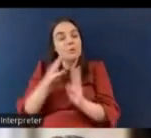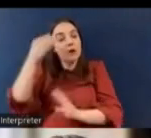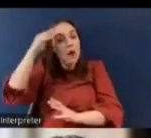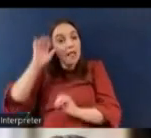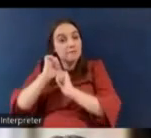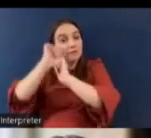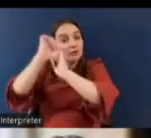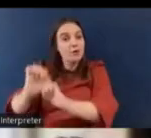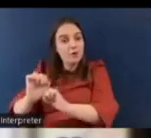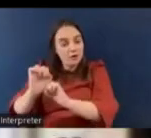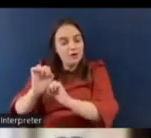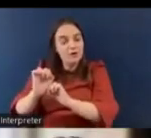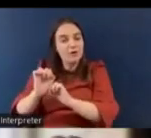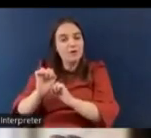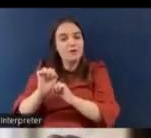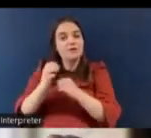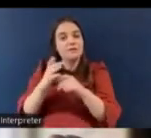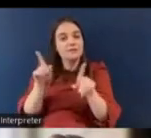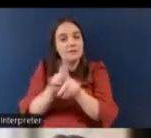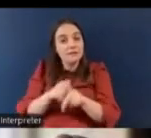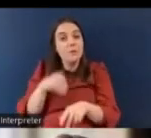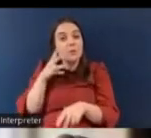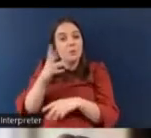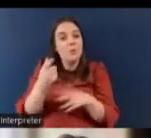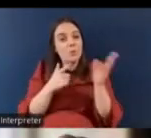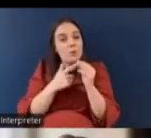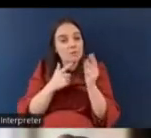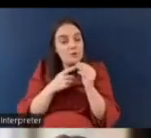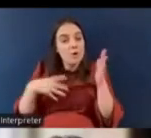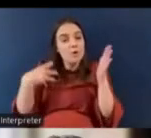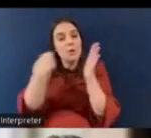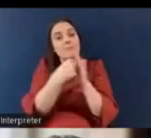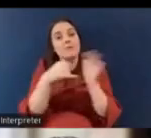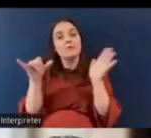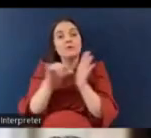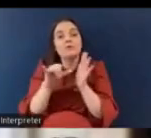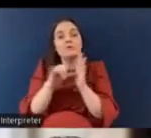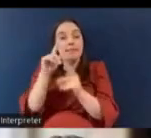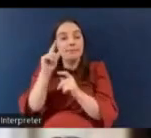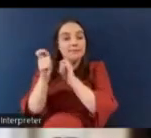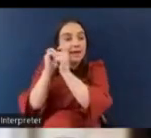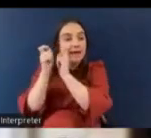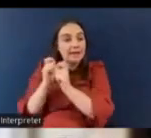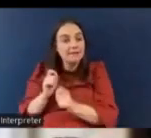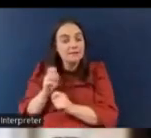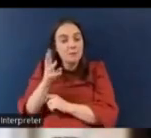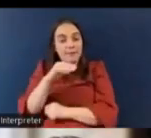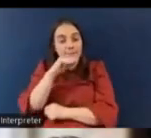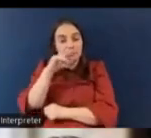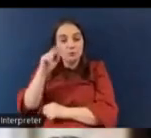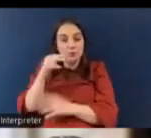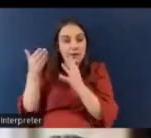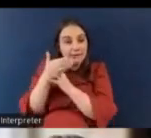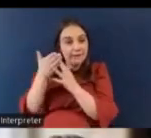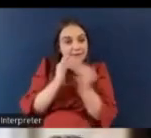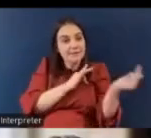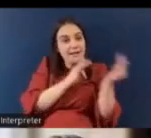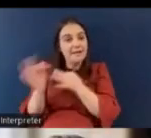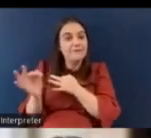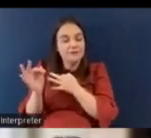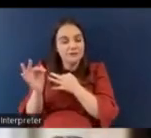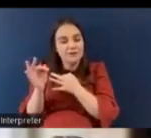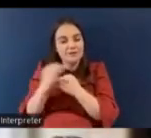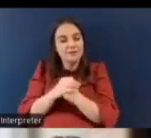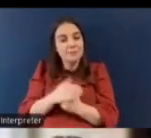too. This will be recorded and up on YouTube in a bit of an edited format for you all to access afterwards.